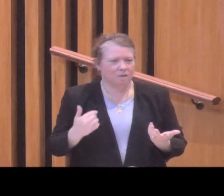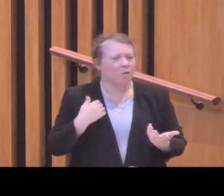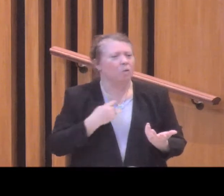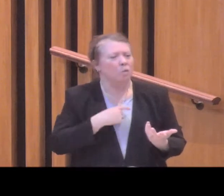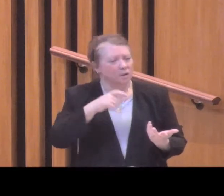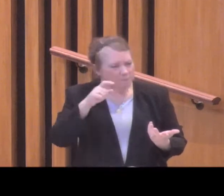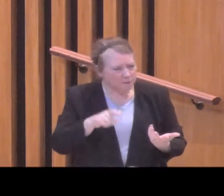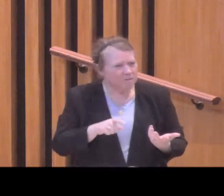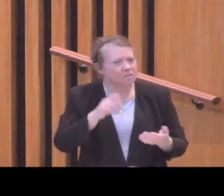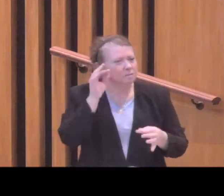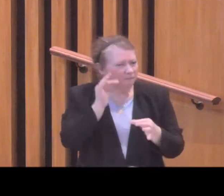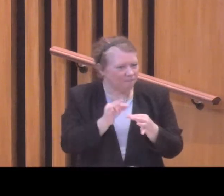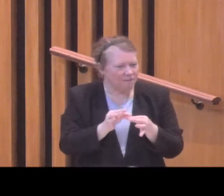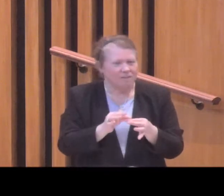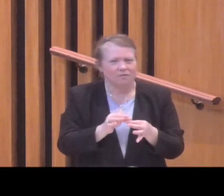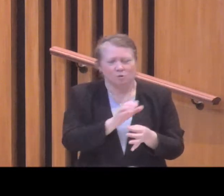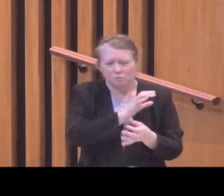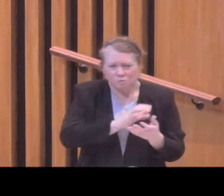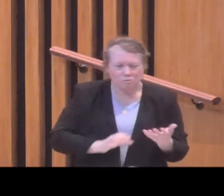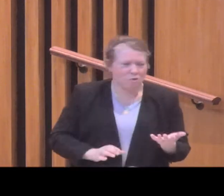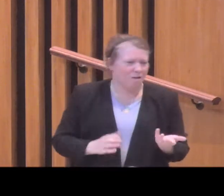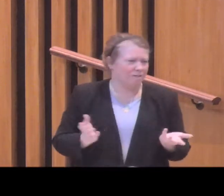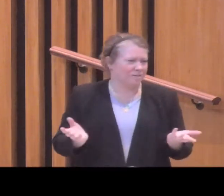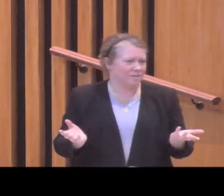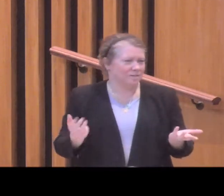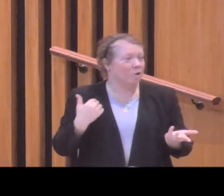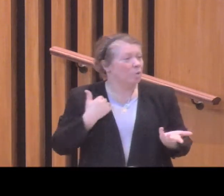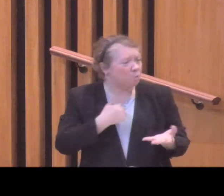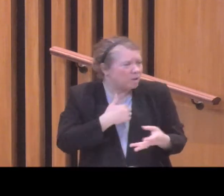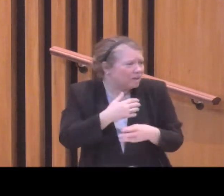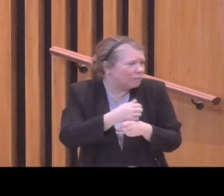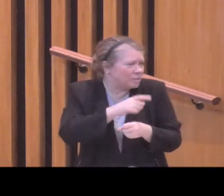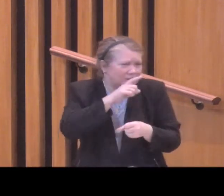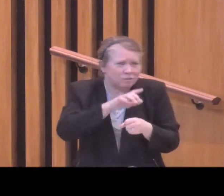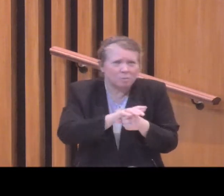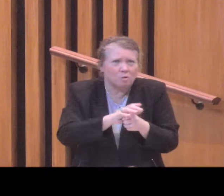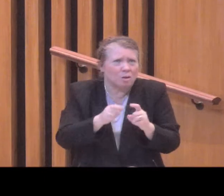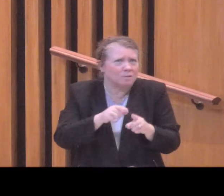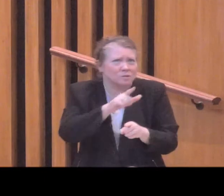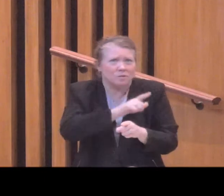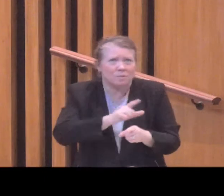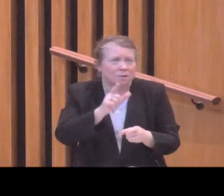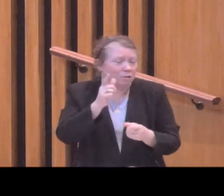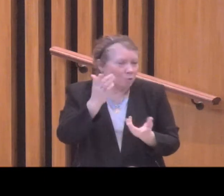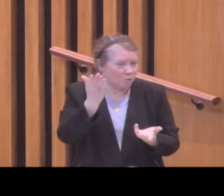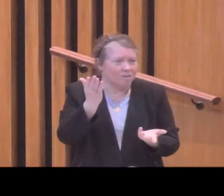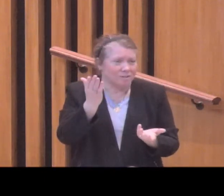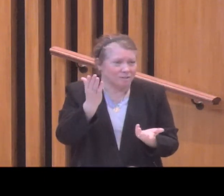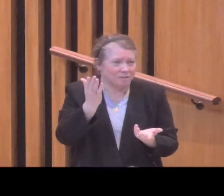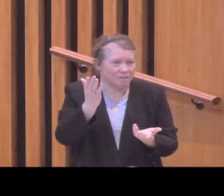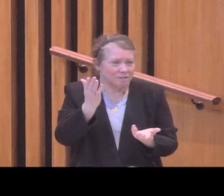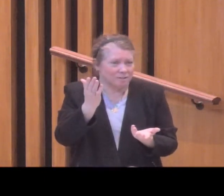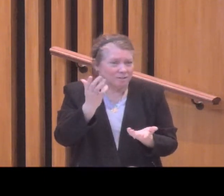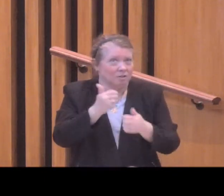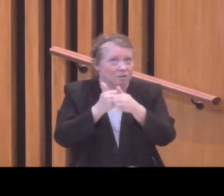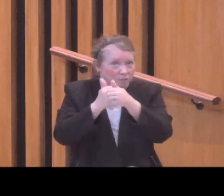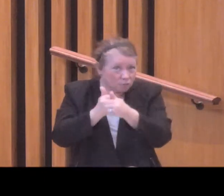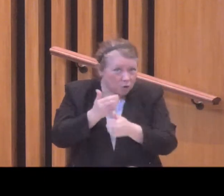Christ because we have been promised by the Lord that if we follow